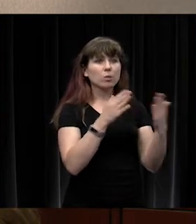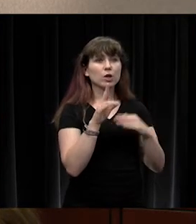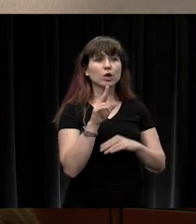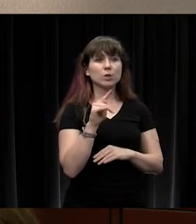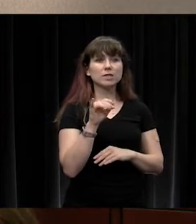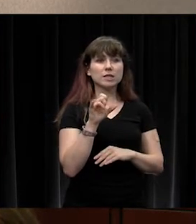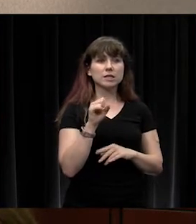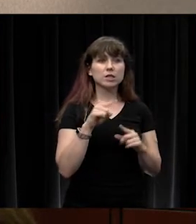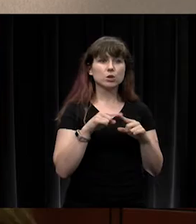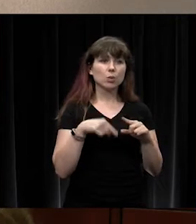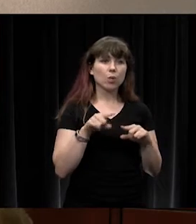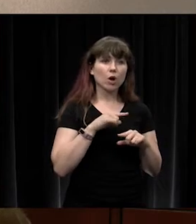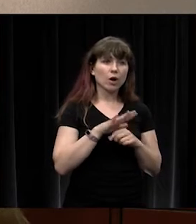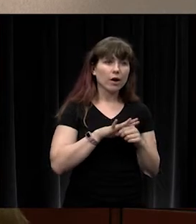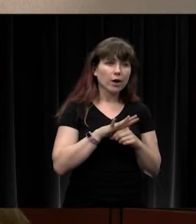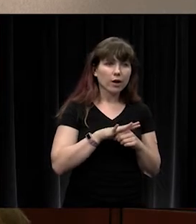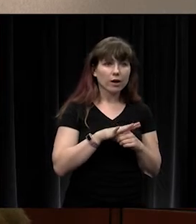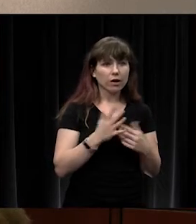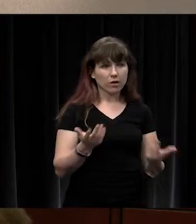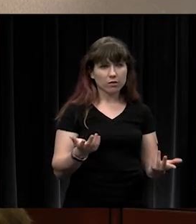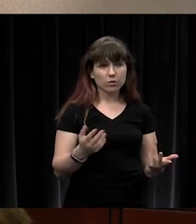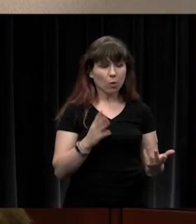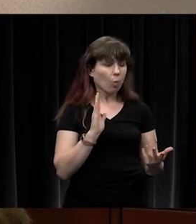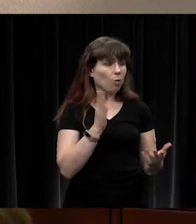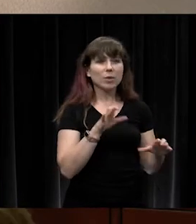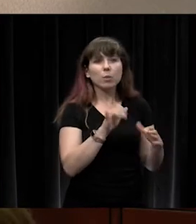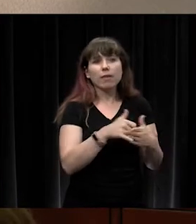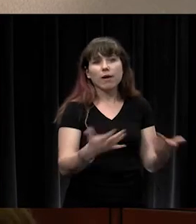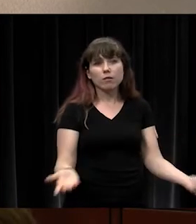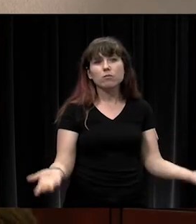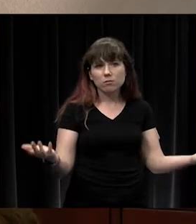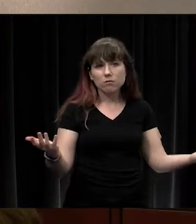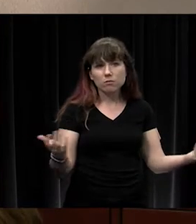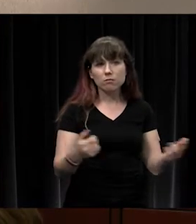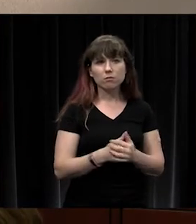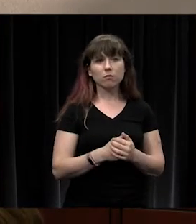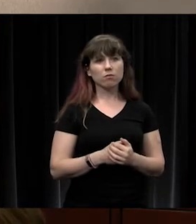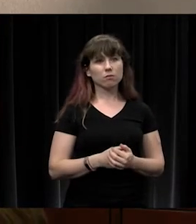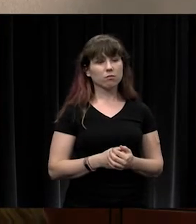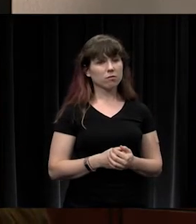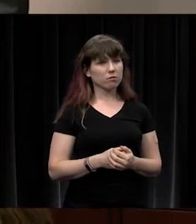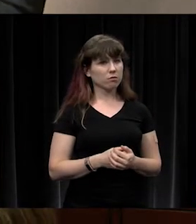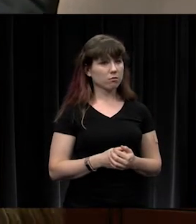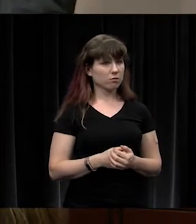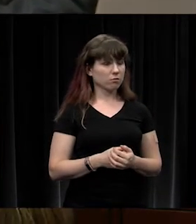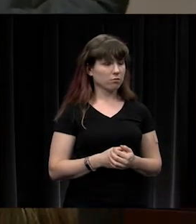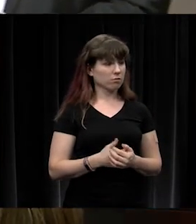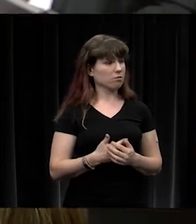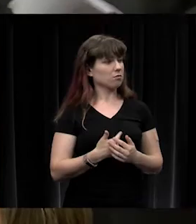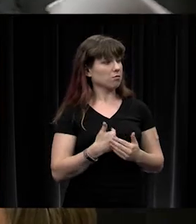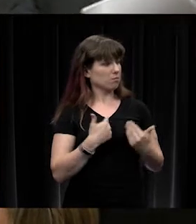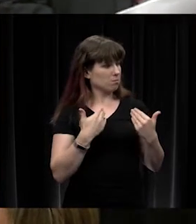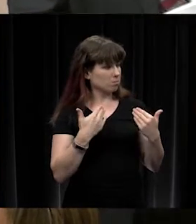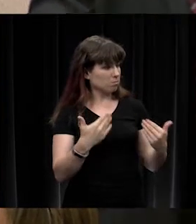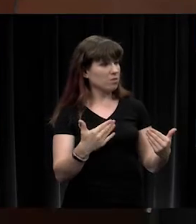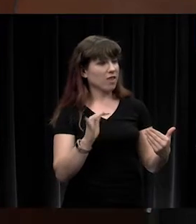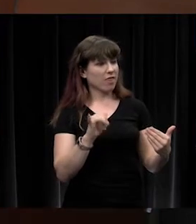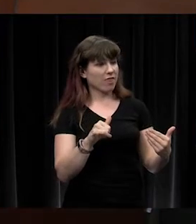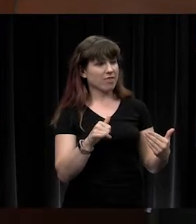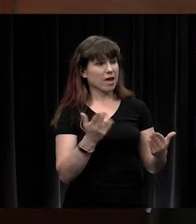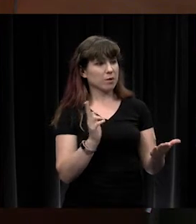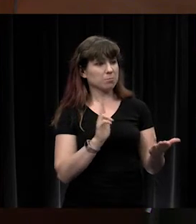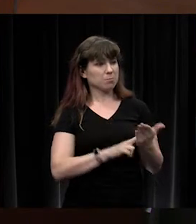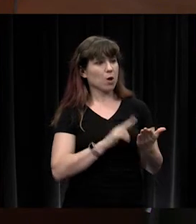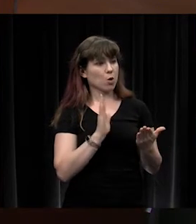a certain length of time. That's what they're doing. That's part of what these easements are for. Absolutely. I move to grant the easement as presented.